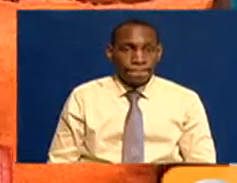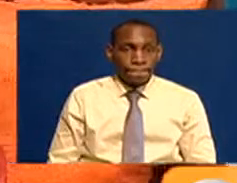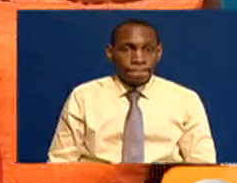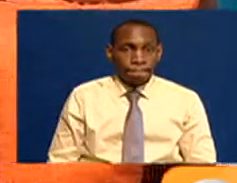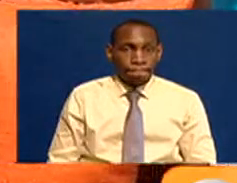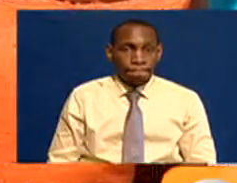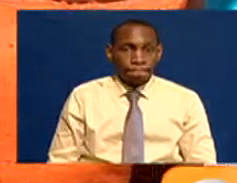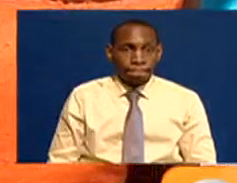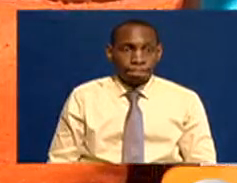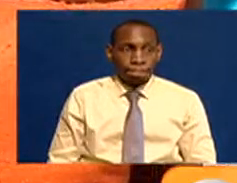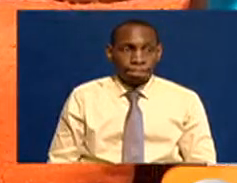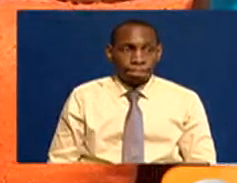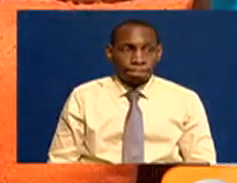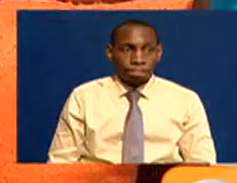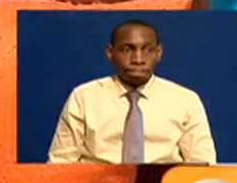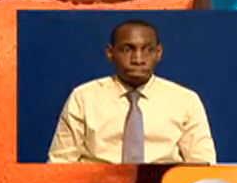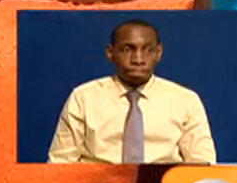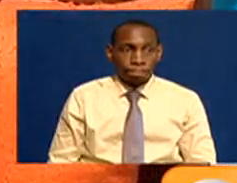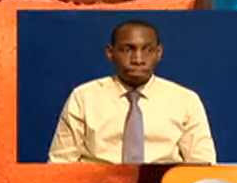you know,